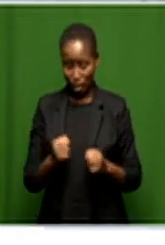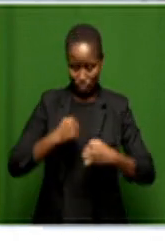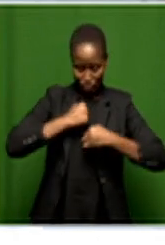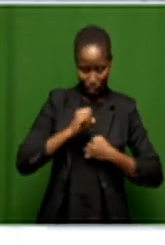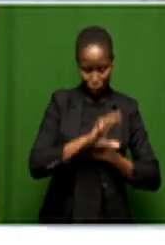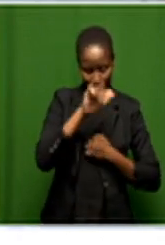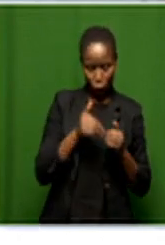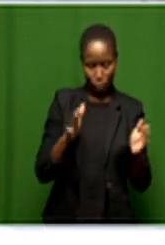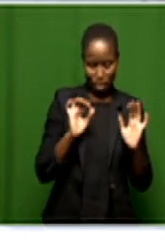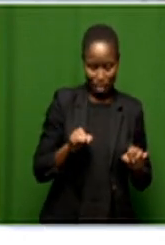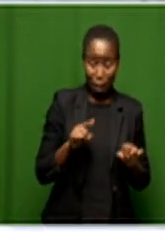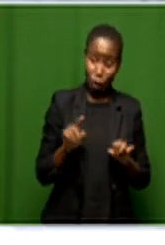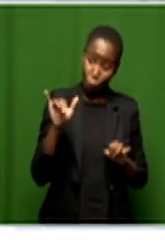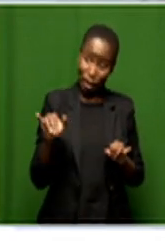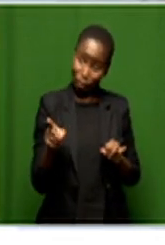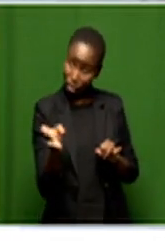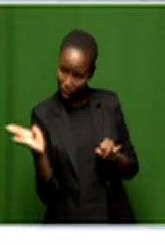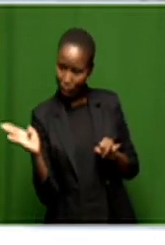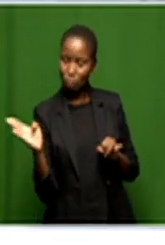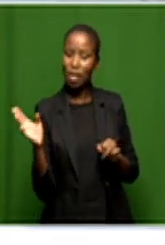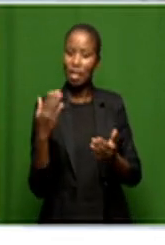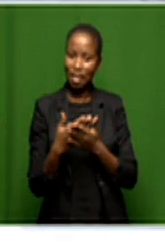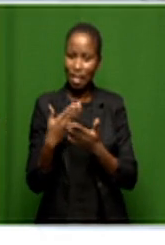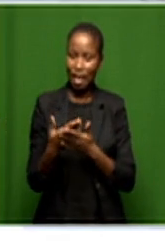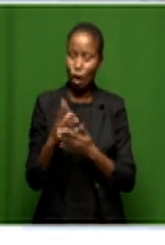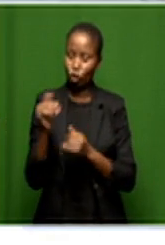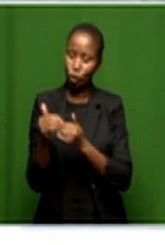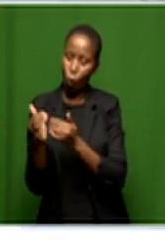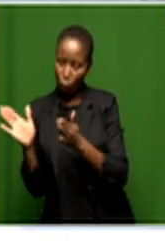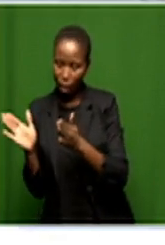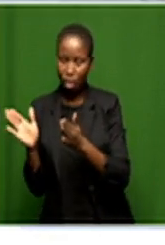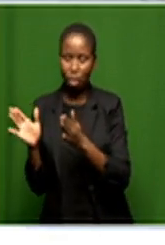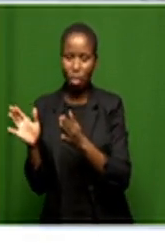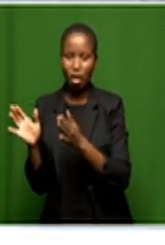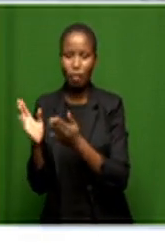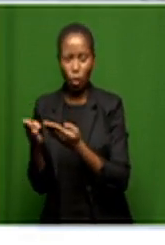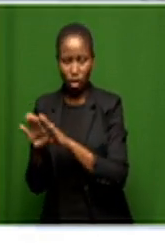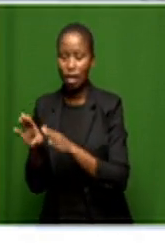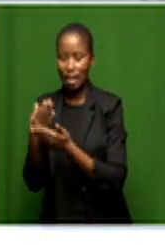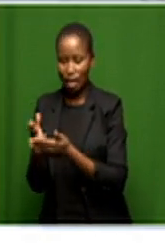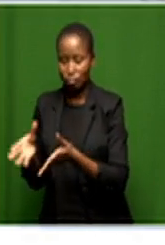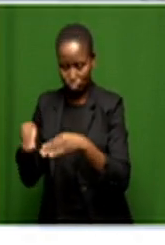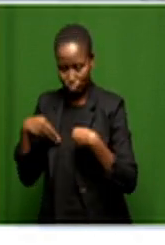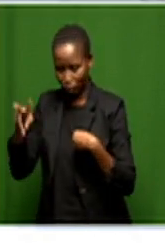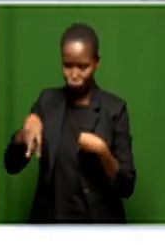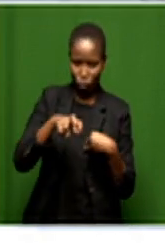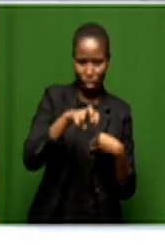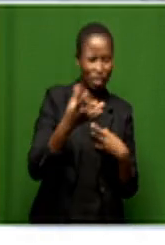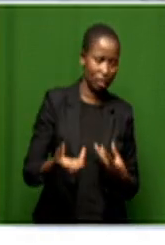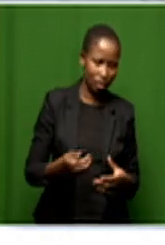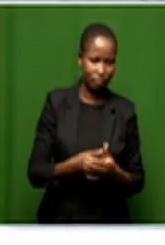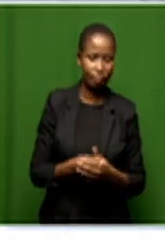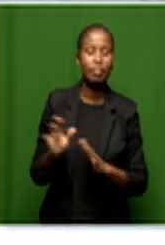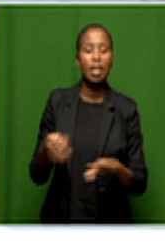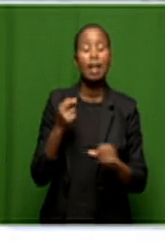now just waiting for them, to further relax their own lockdowns in order for them to travel. Then lastly as well is